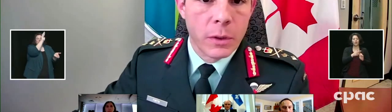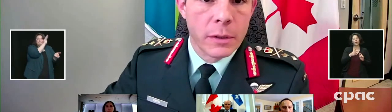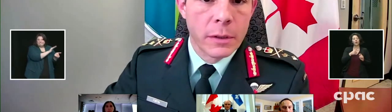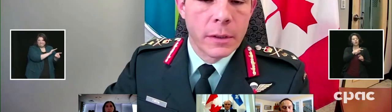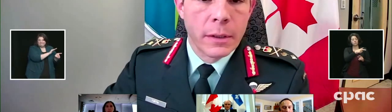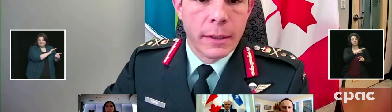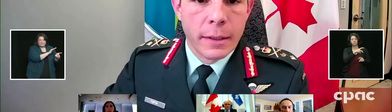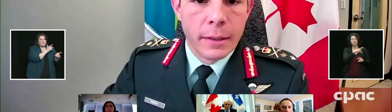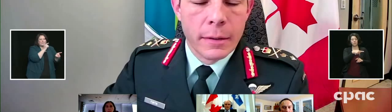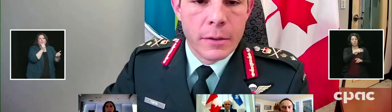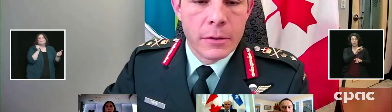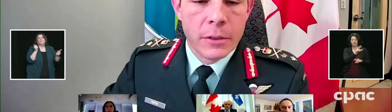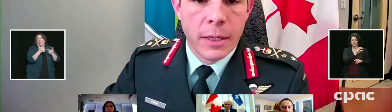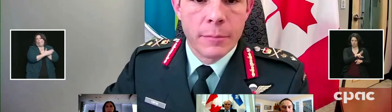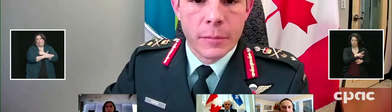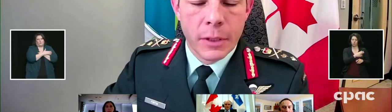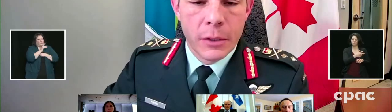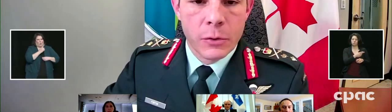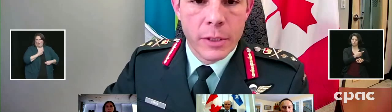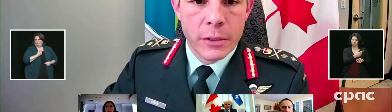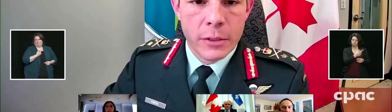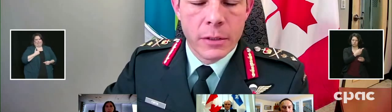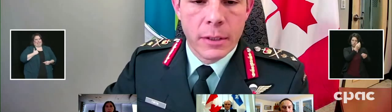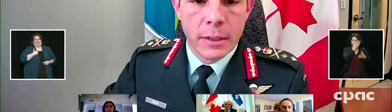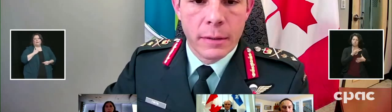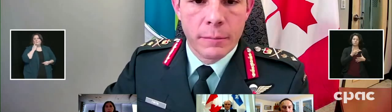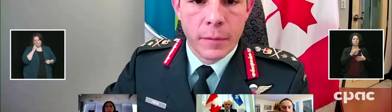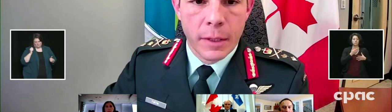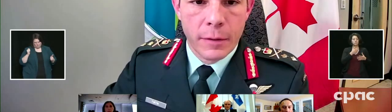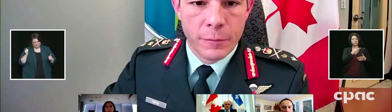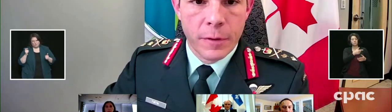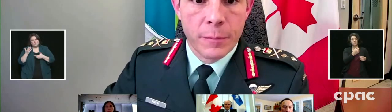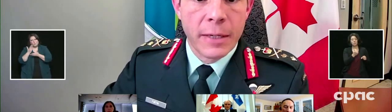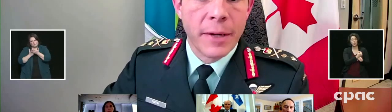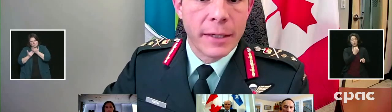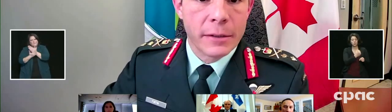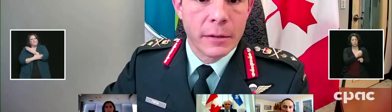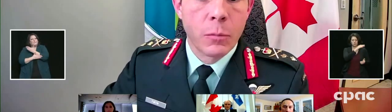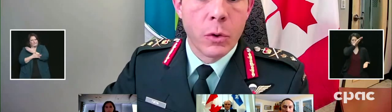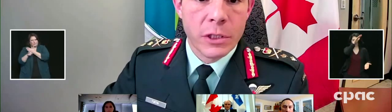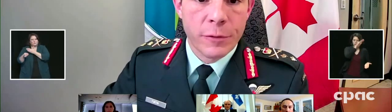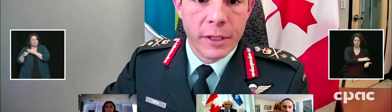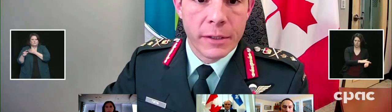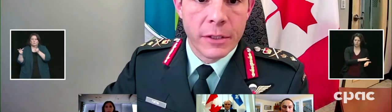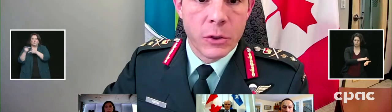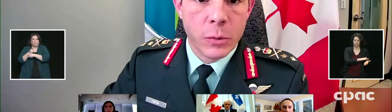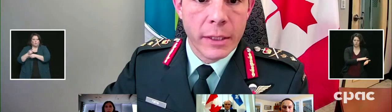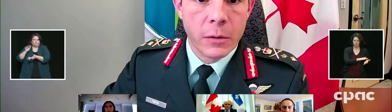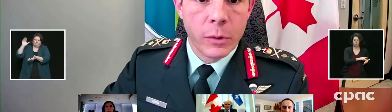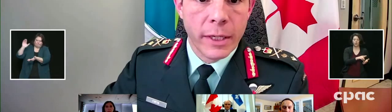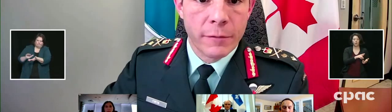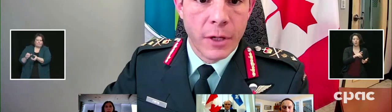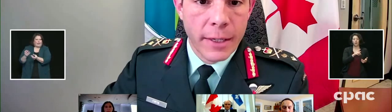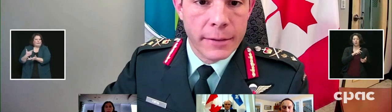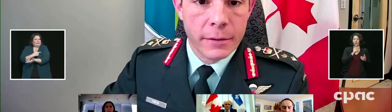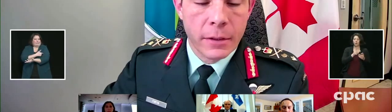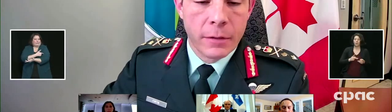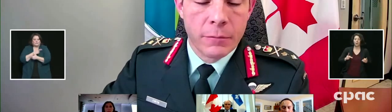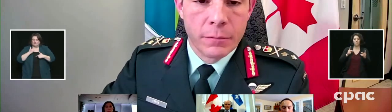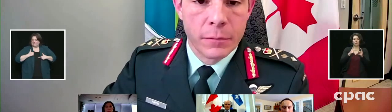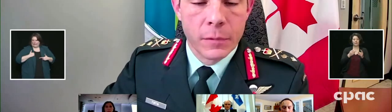across the board. Some countries have been impacted more severely this week. We have